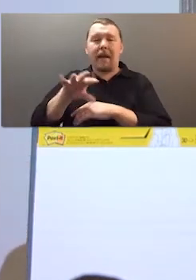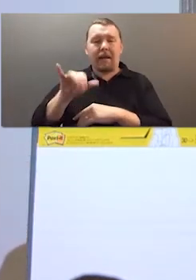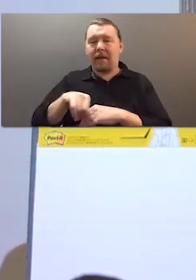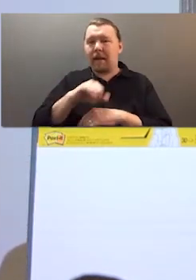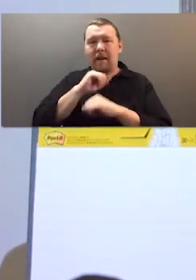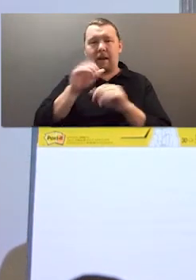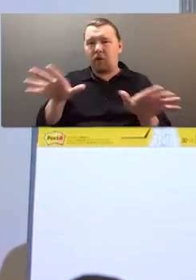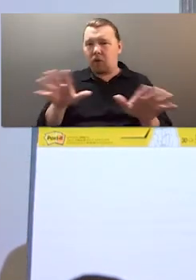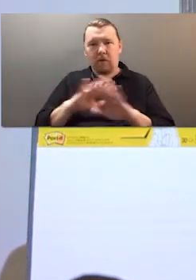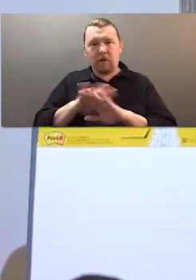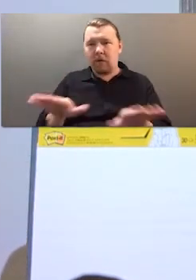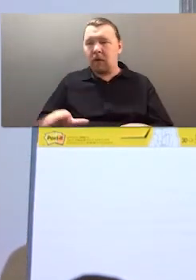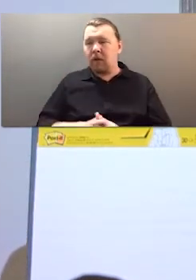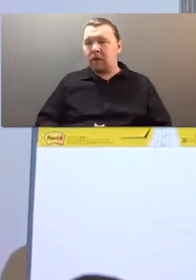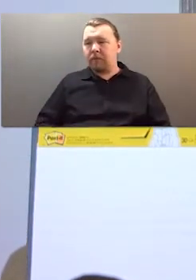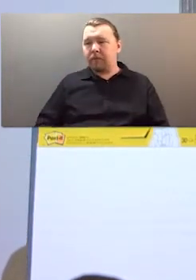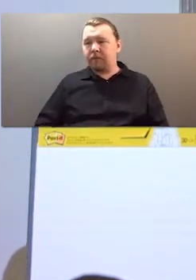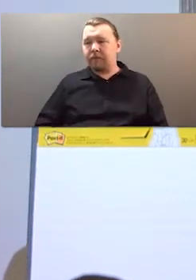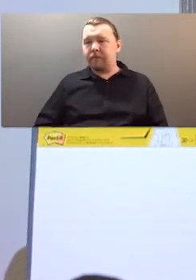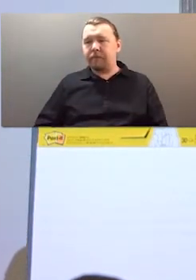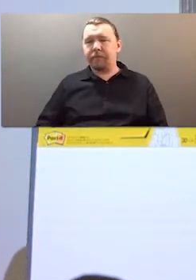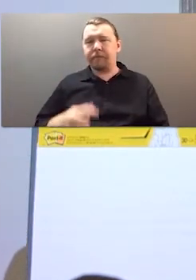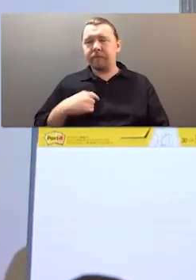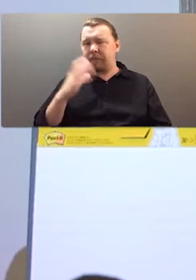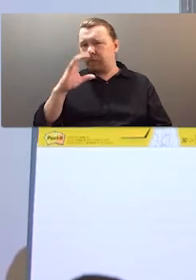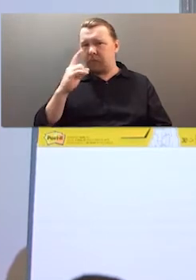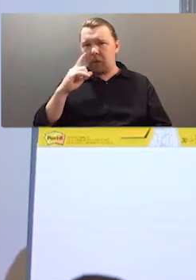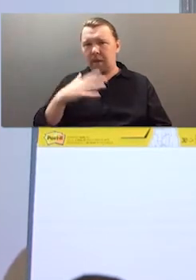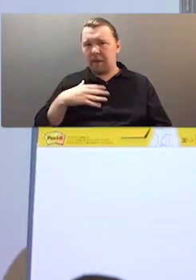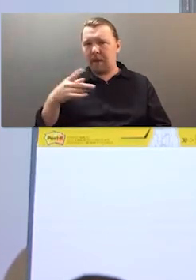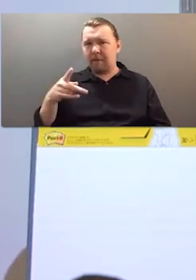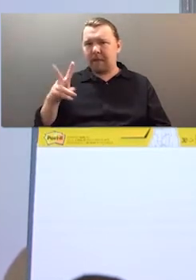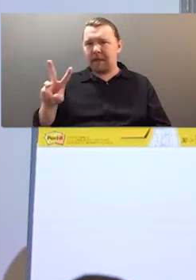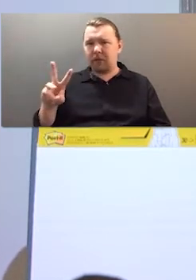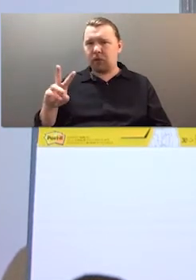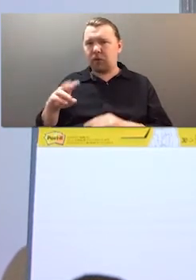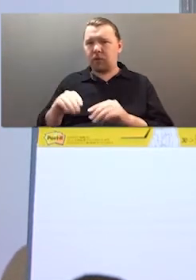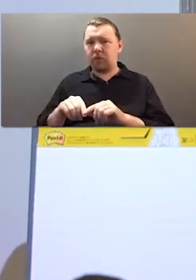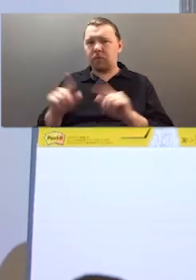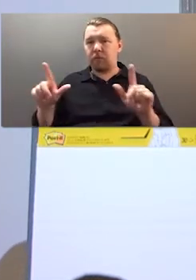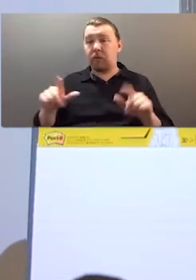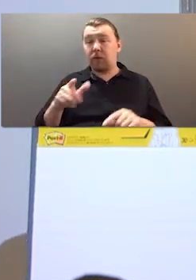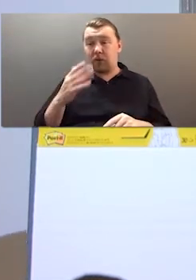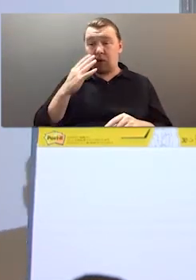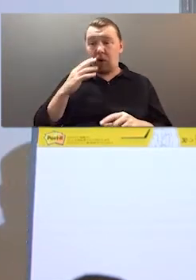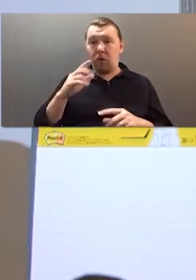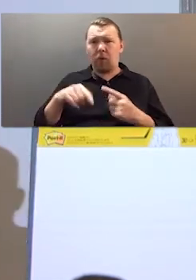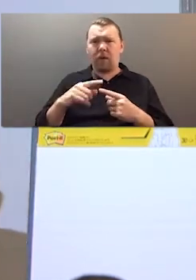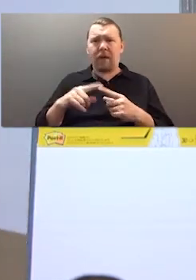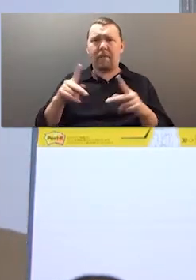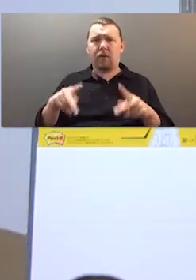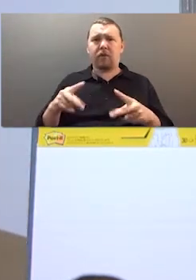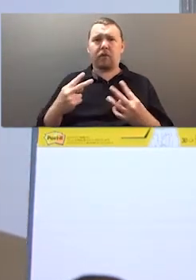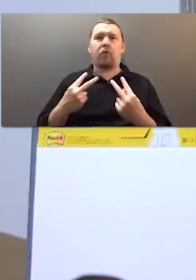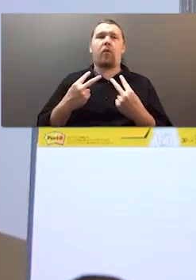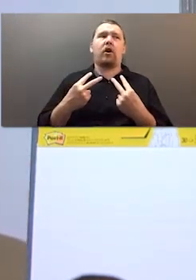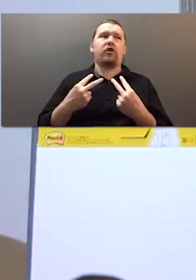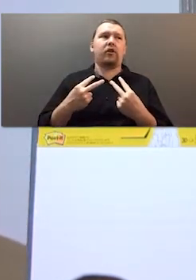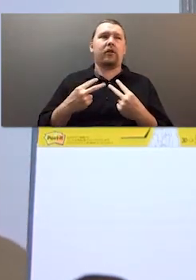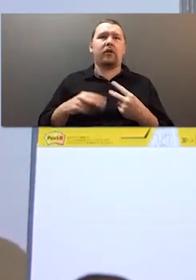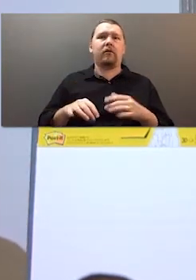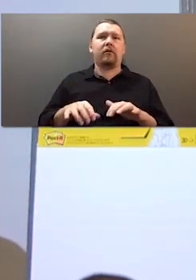at all. Now, if I could just get my password. Why is it when someone's watching you type a password, you can't do